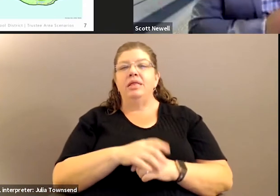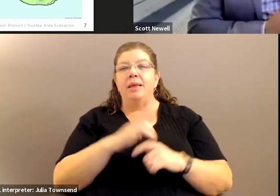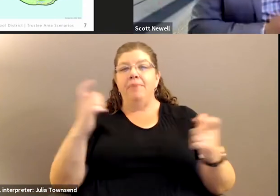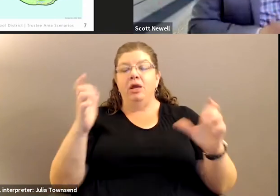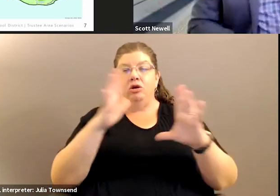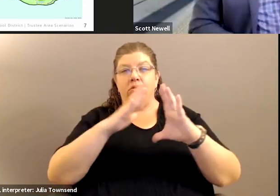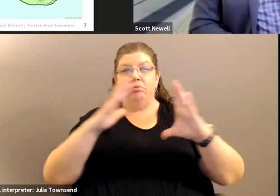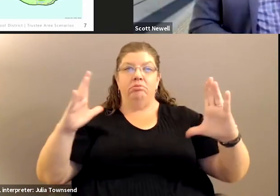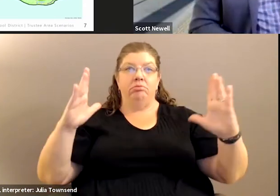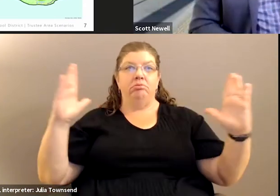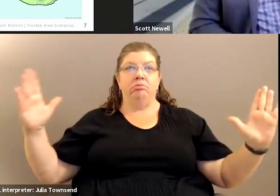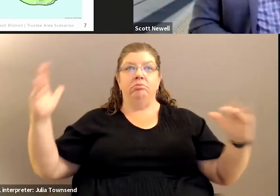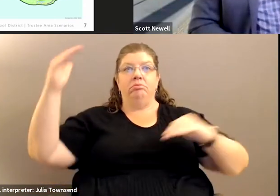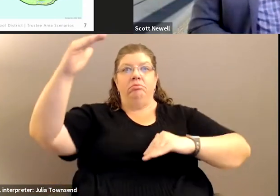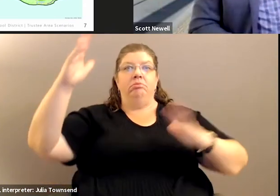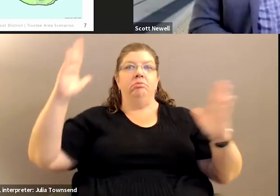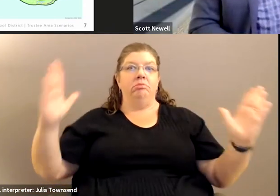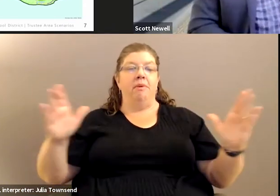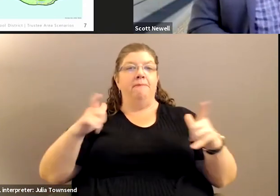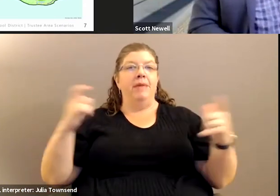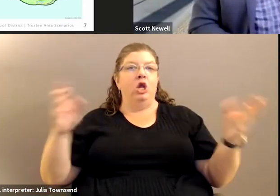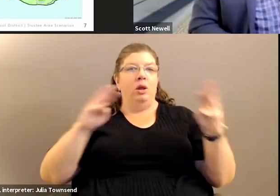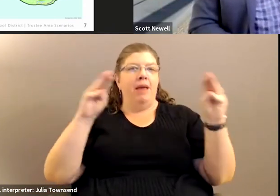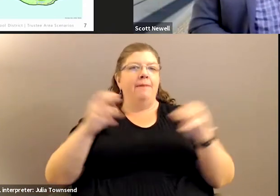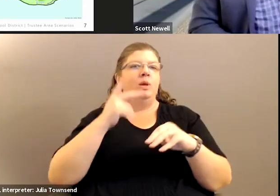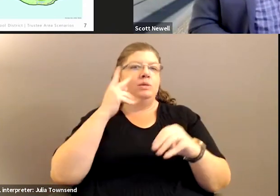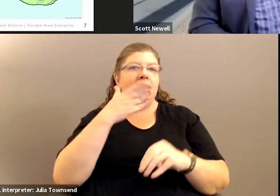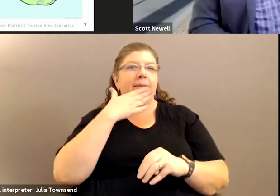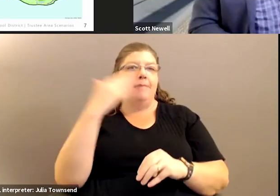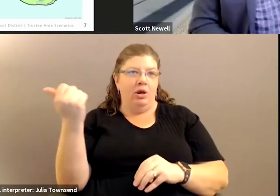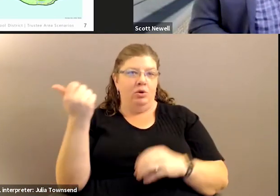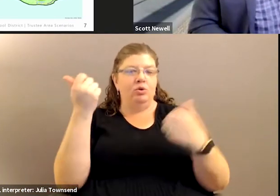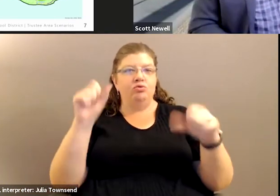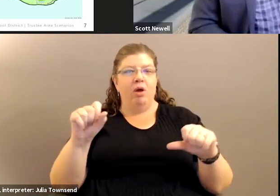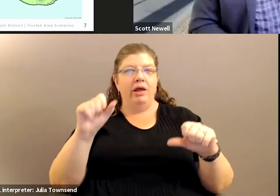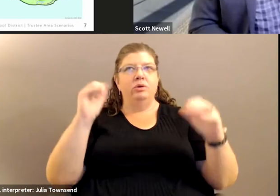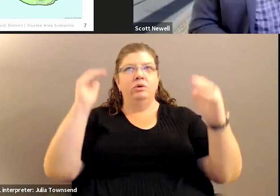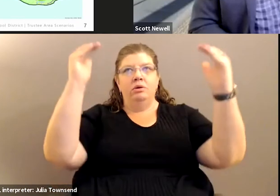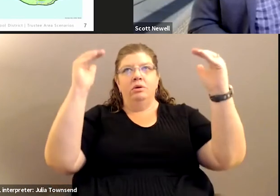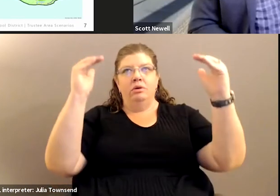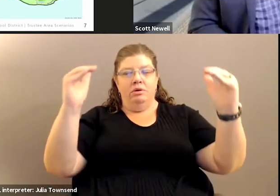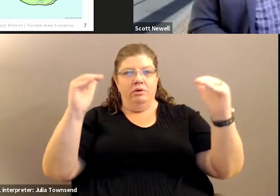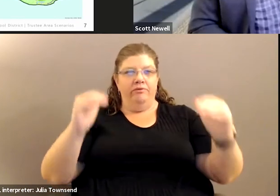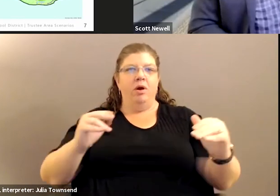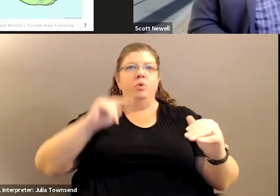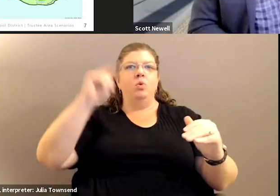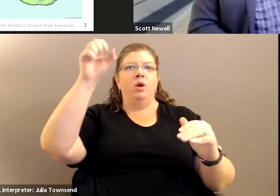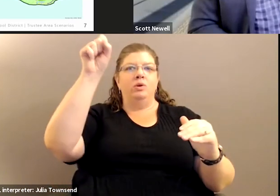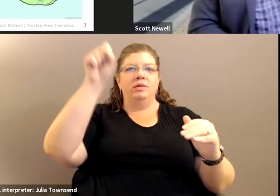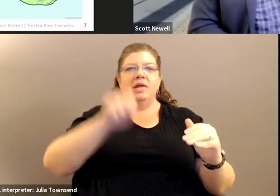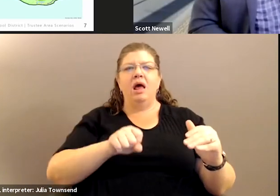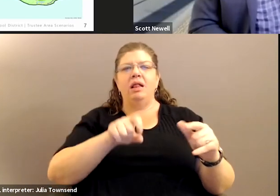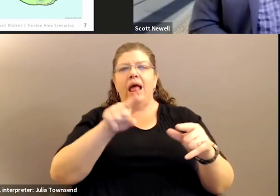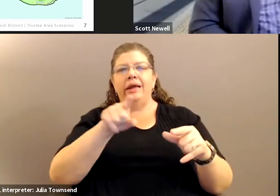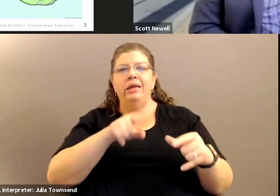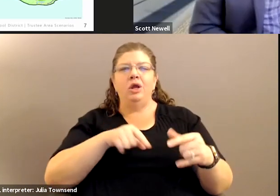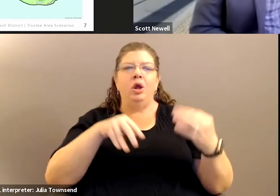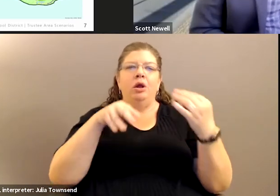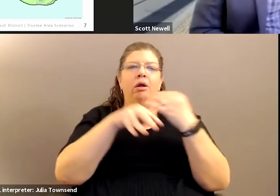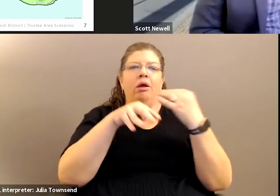map you will see that a little bit better you can see we tried to do some marketing here around road 154